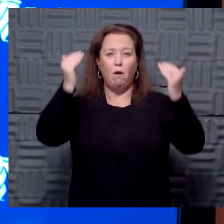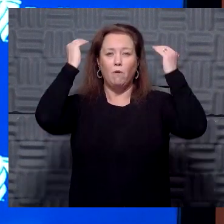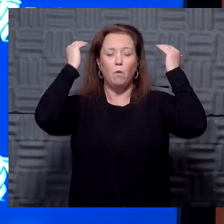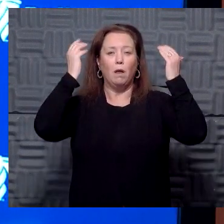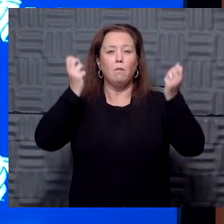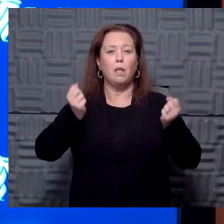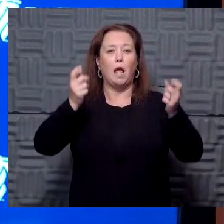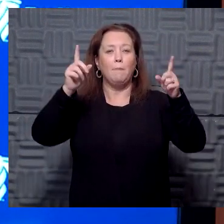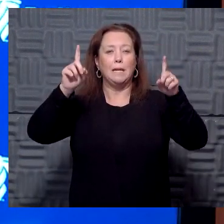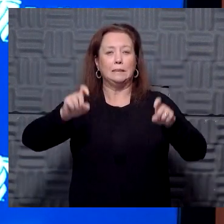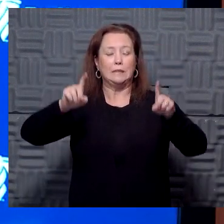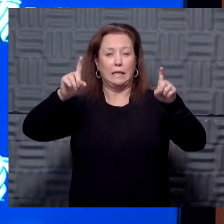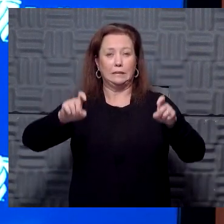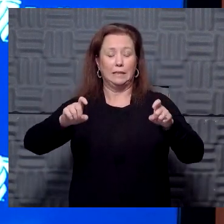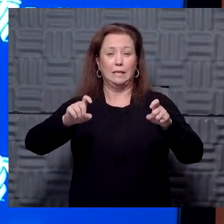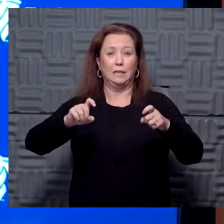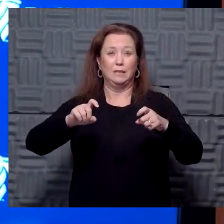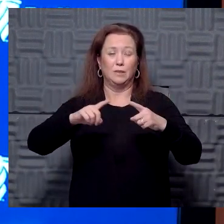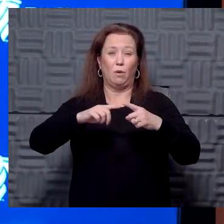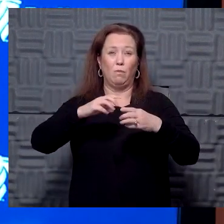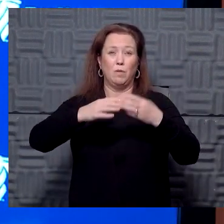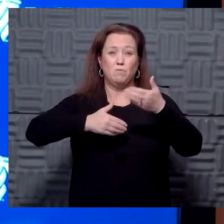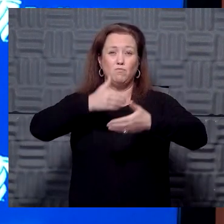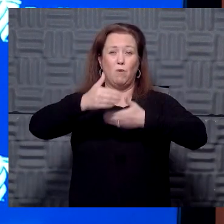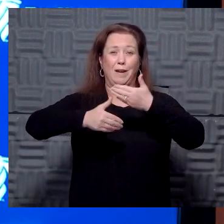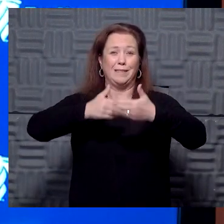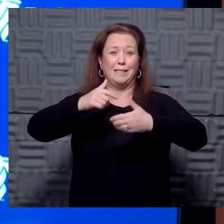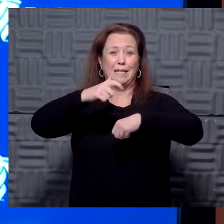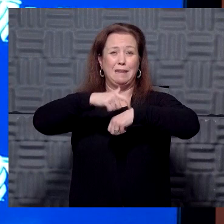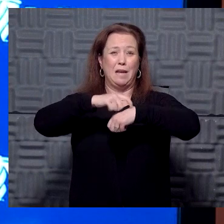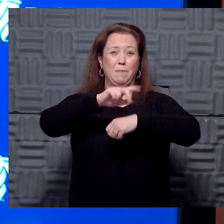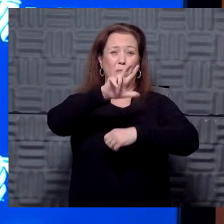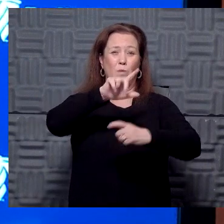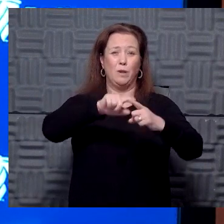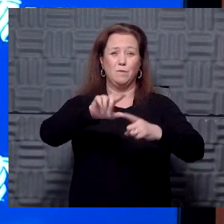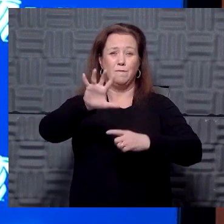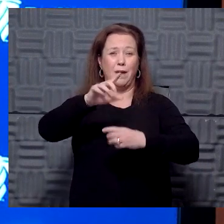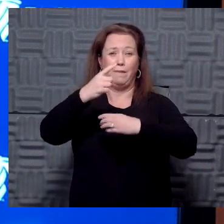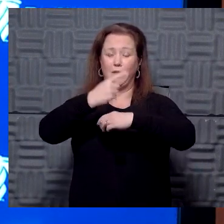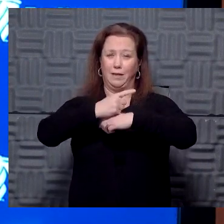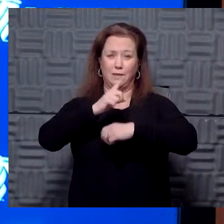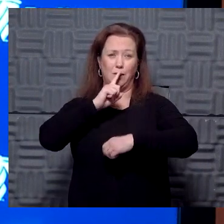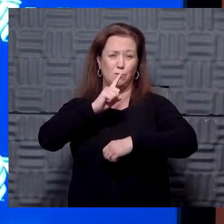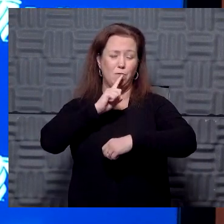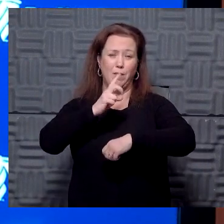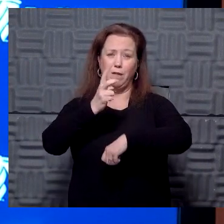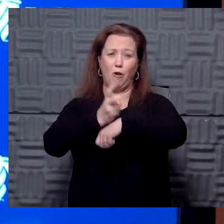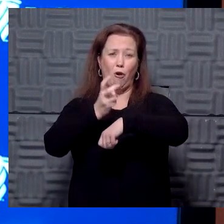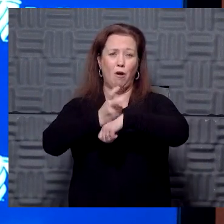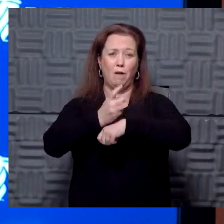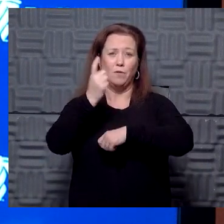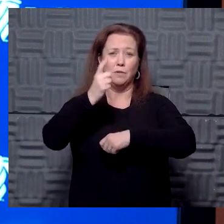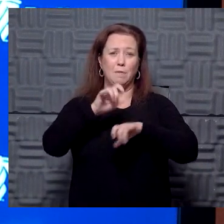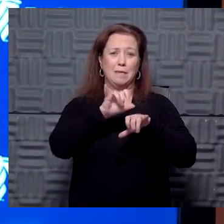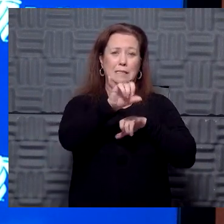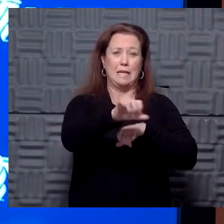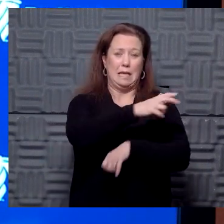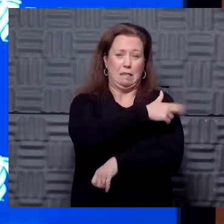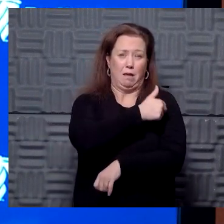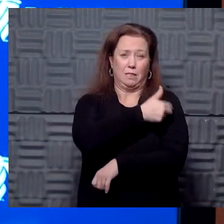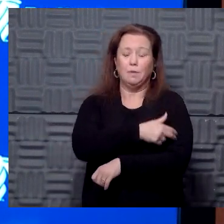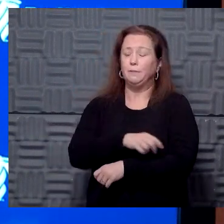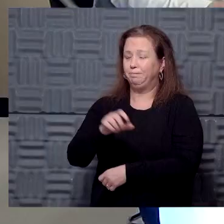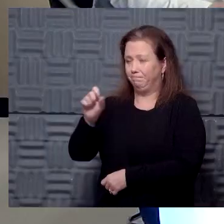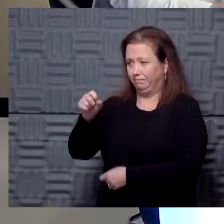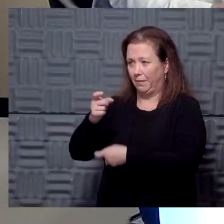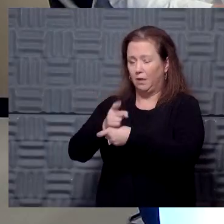of tests, and so the turnaround time has been up to 3 to 5 days, which is really hard on an inpatient, and we're trying to Well, conserve and it's hard PPE. because